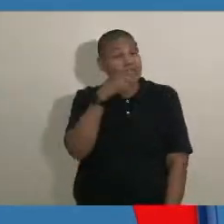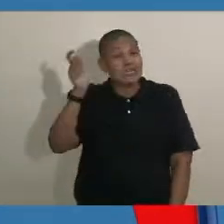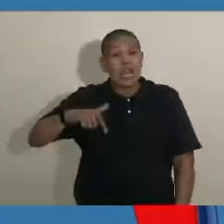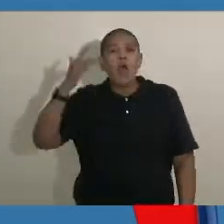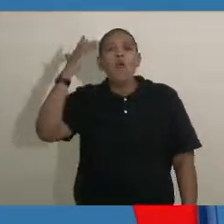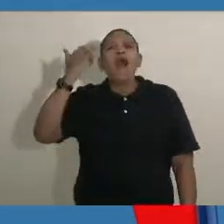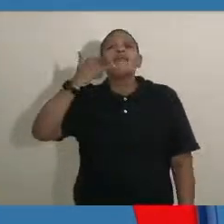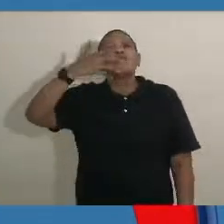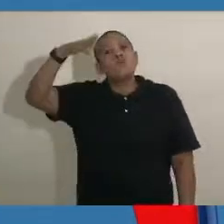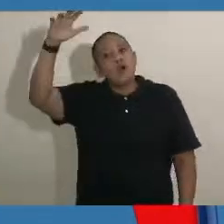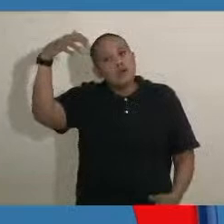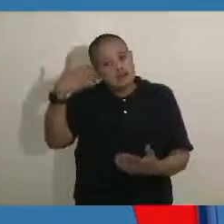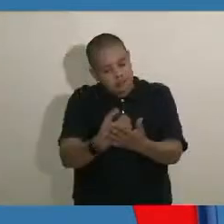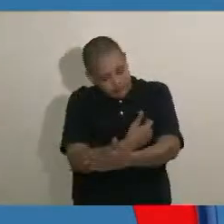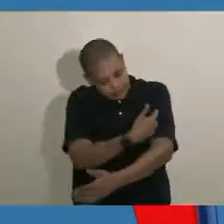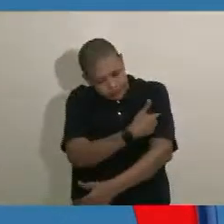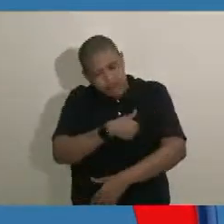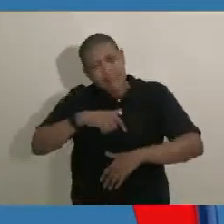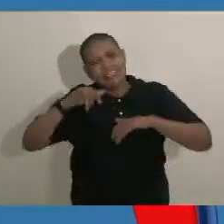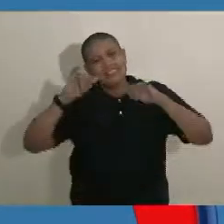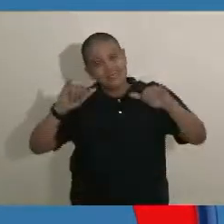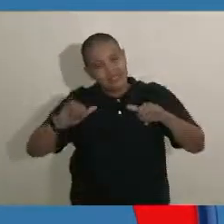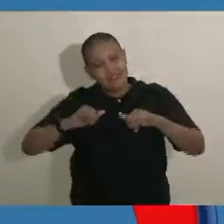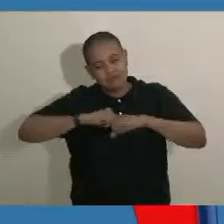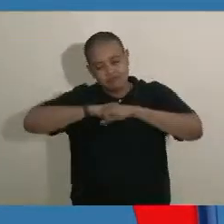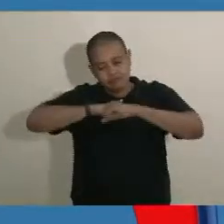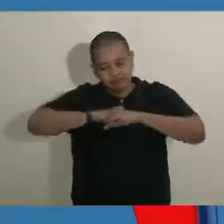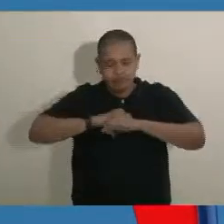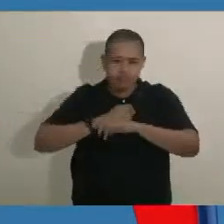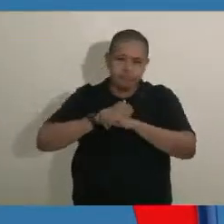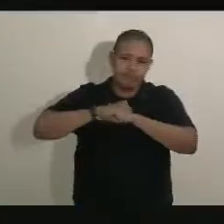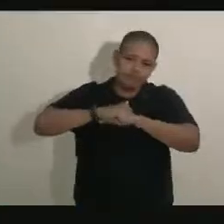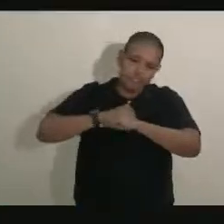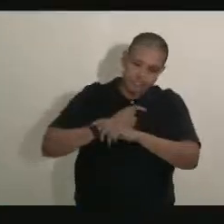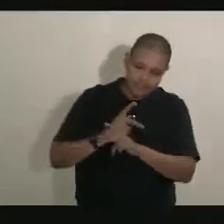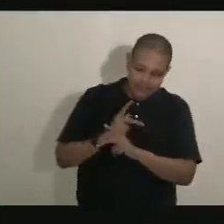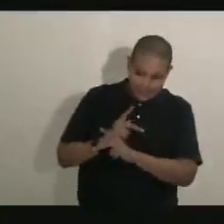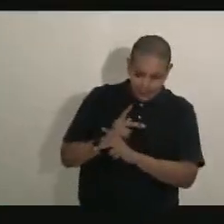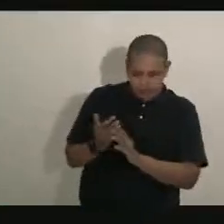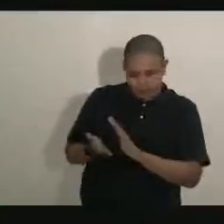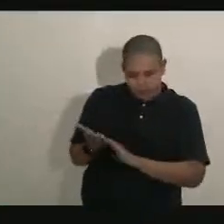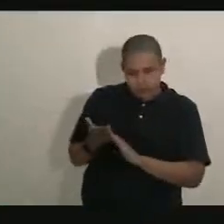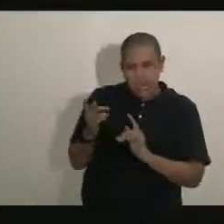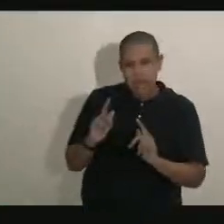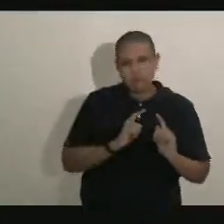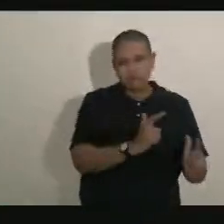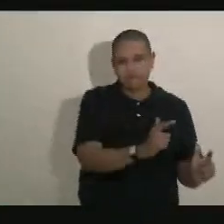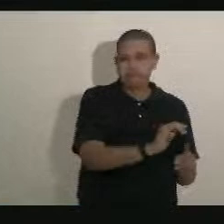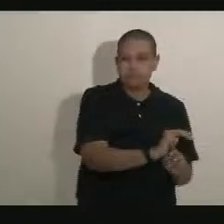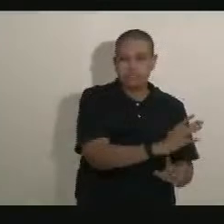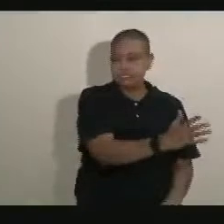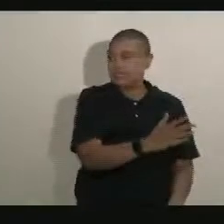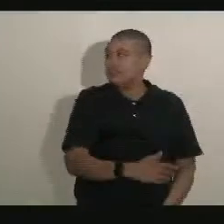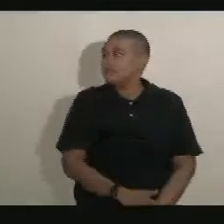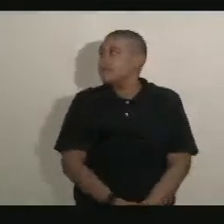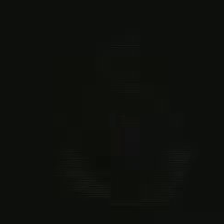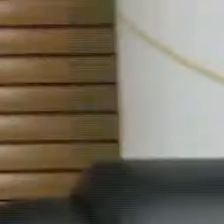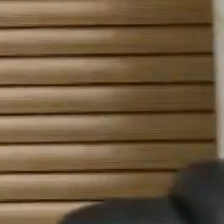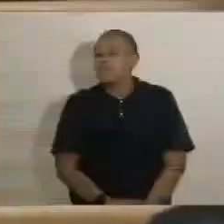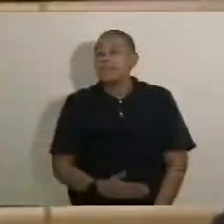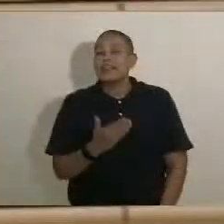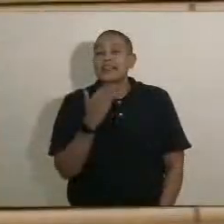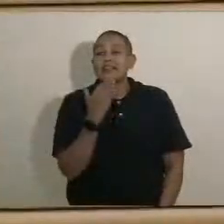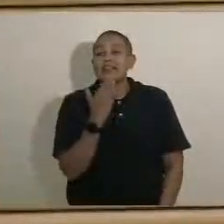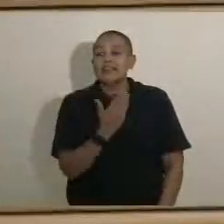stick to our infection prevention and control measures. Over to you, Minister. Thank you very much,